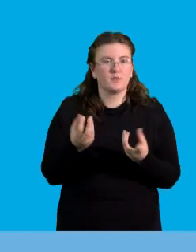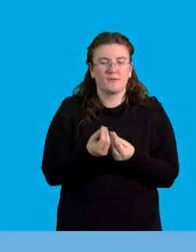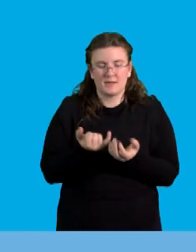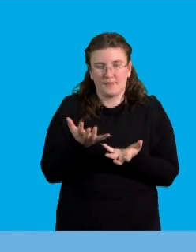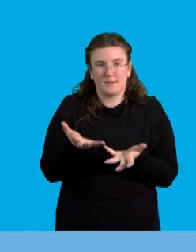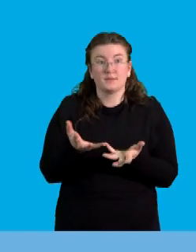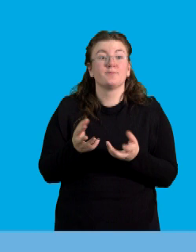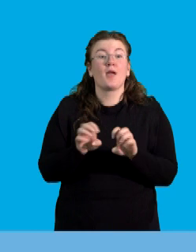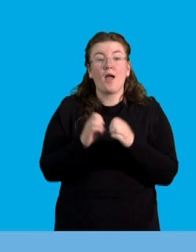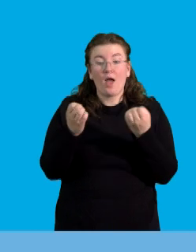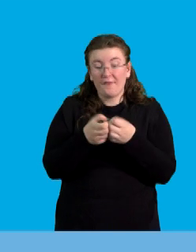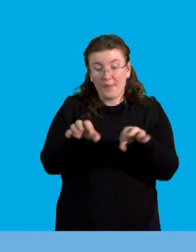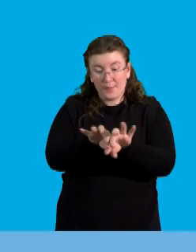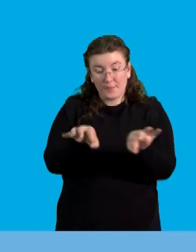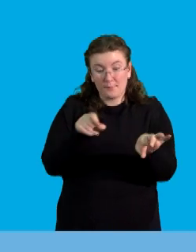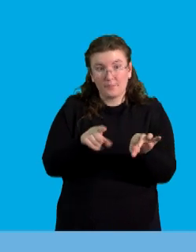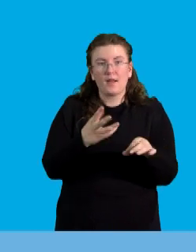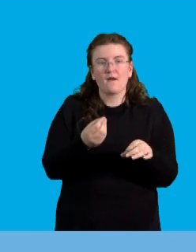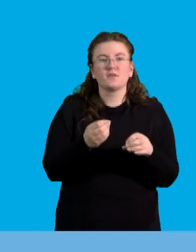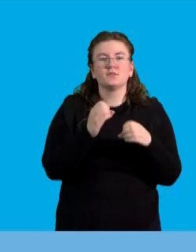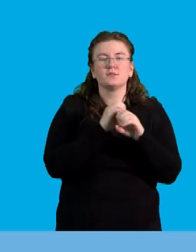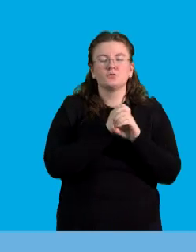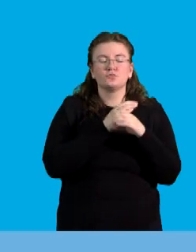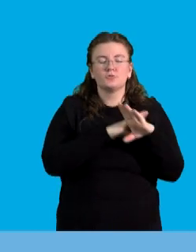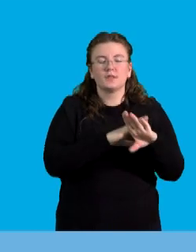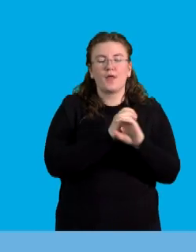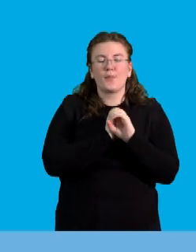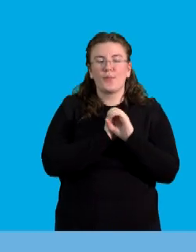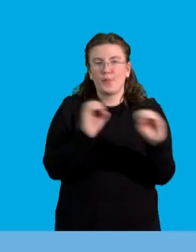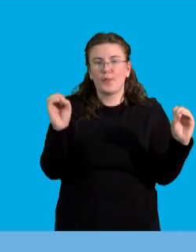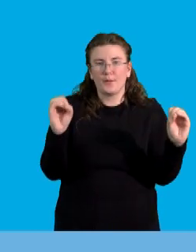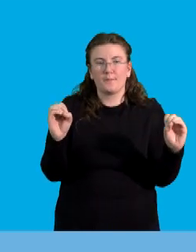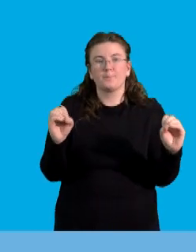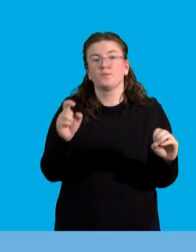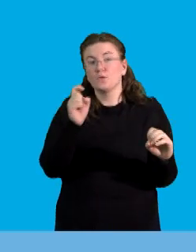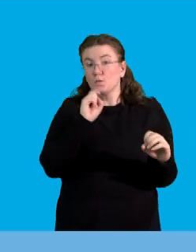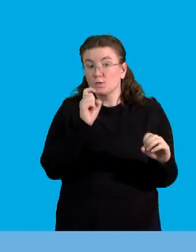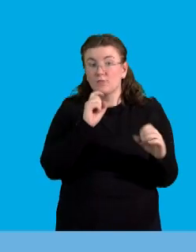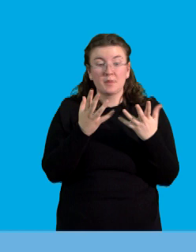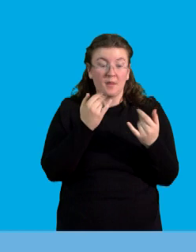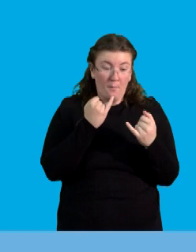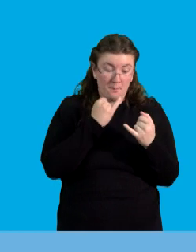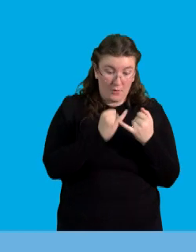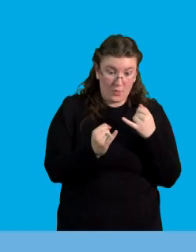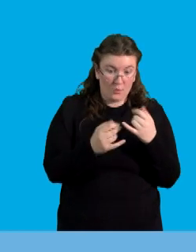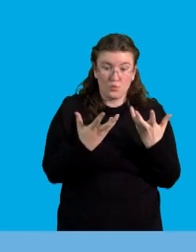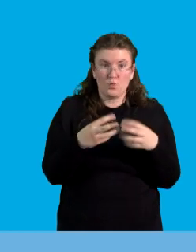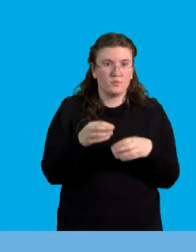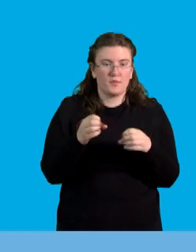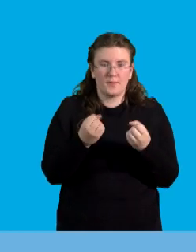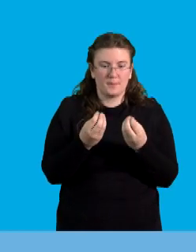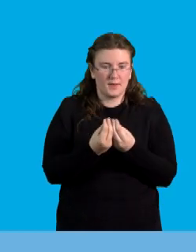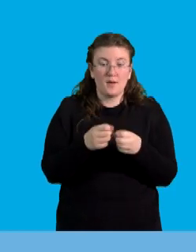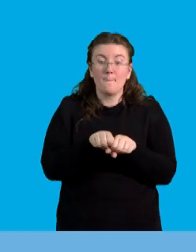resistance. Now, this cable, it is used to discharge the charge to the ground whenever the